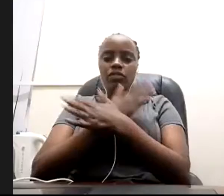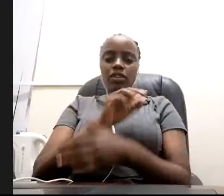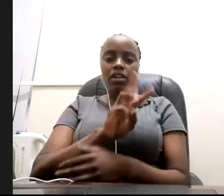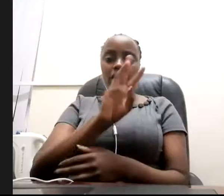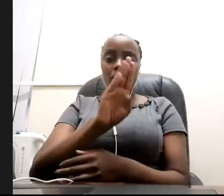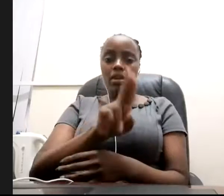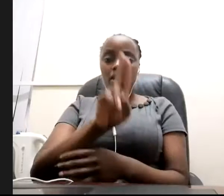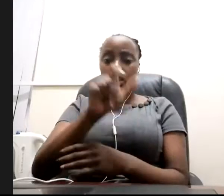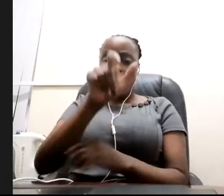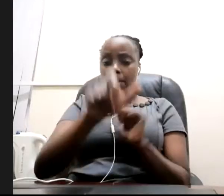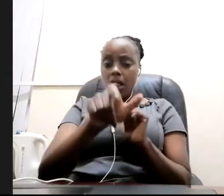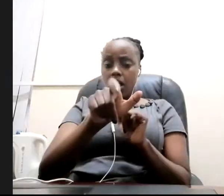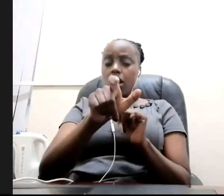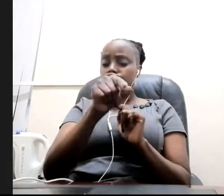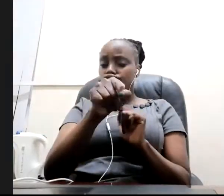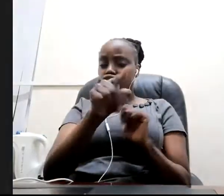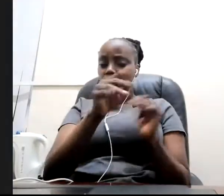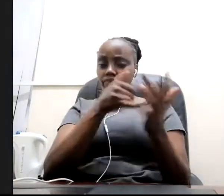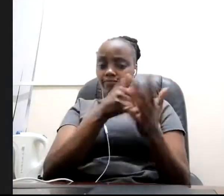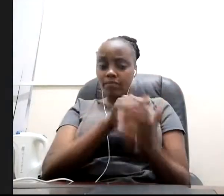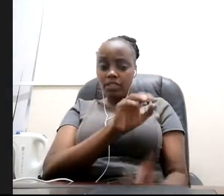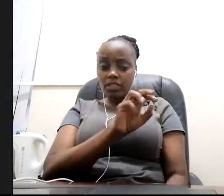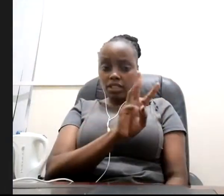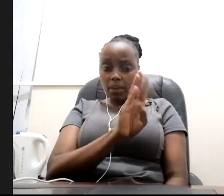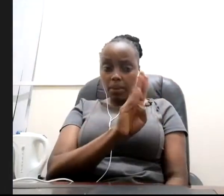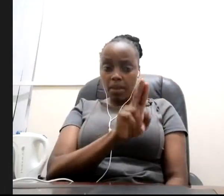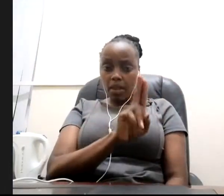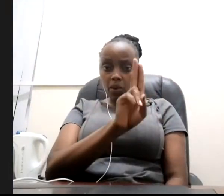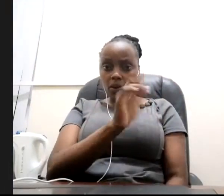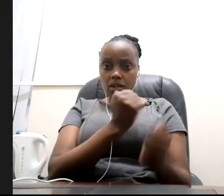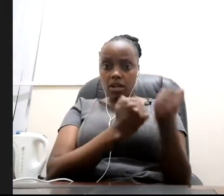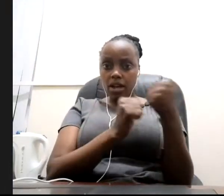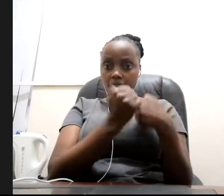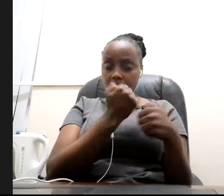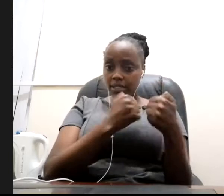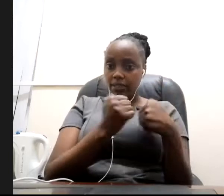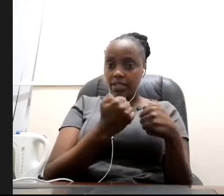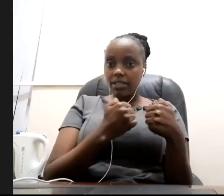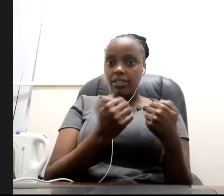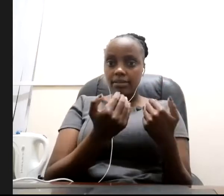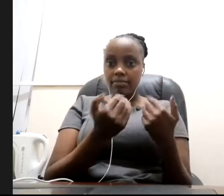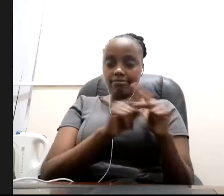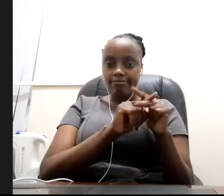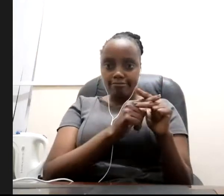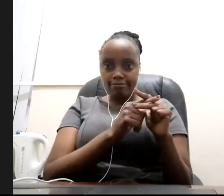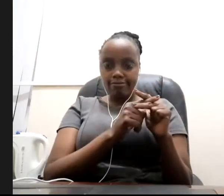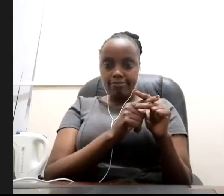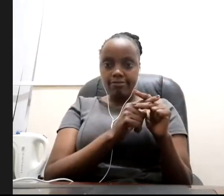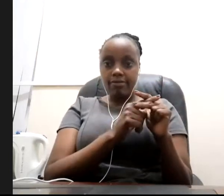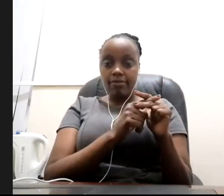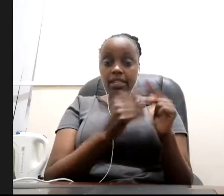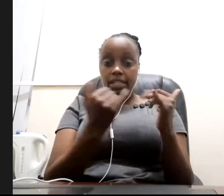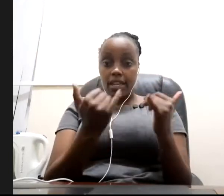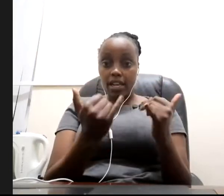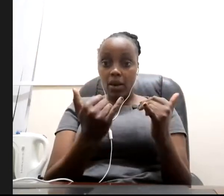been involved in WBU activities right since from the beginning, and now we have